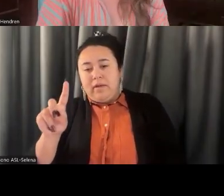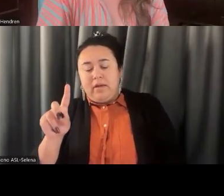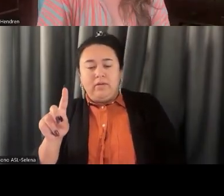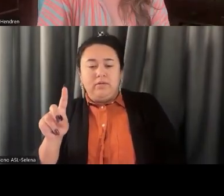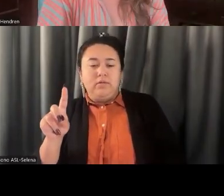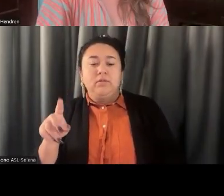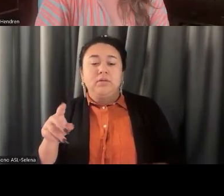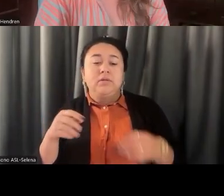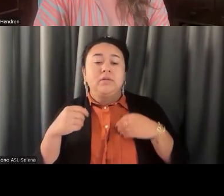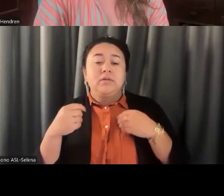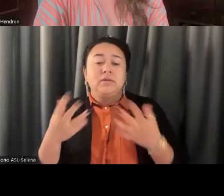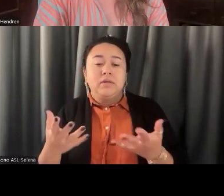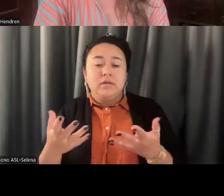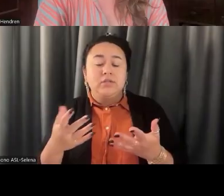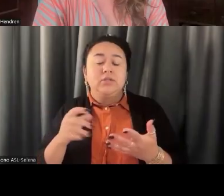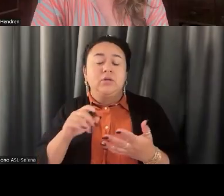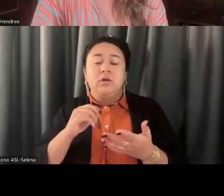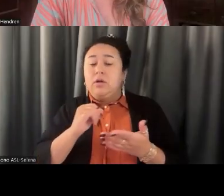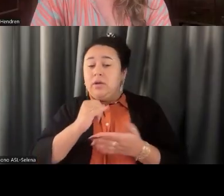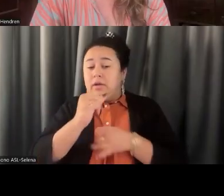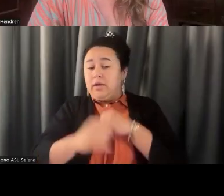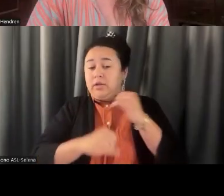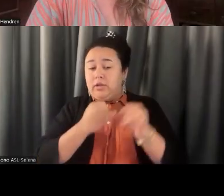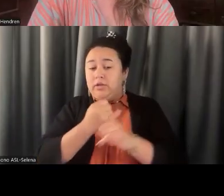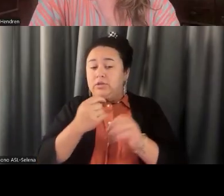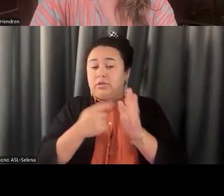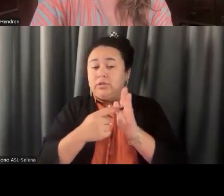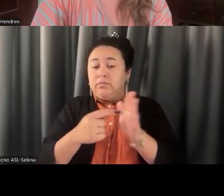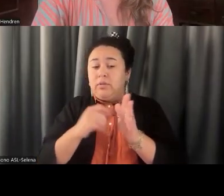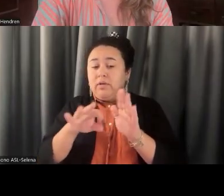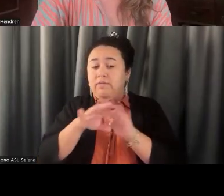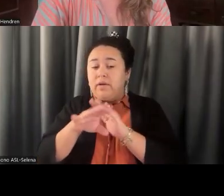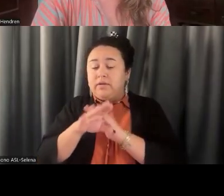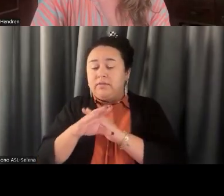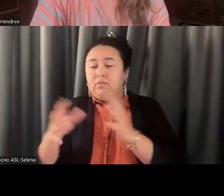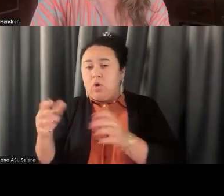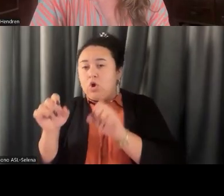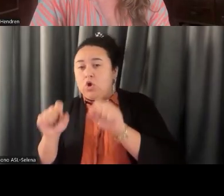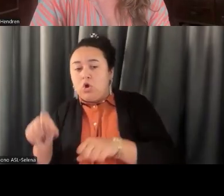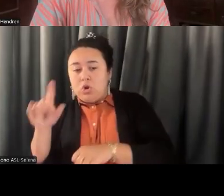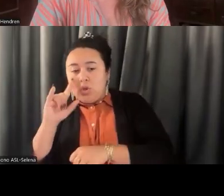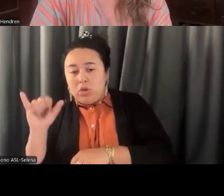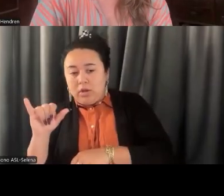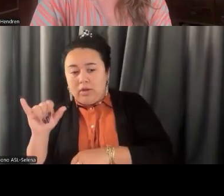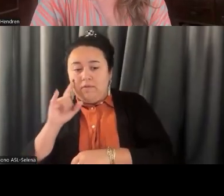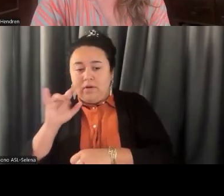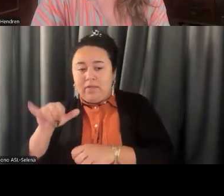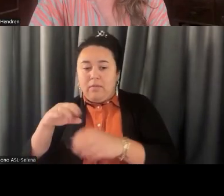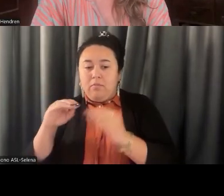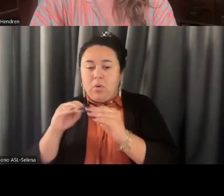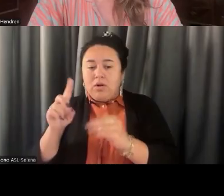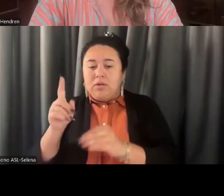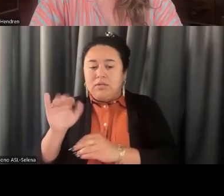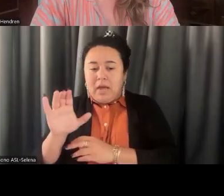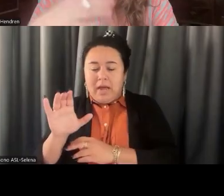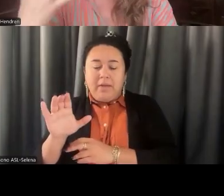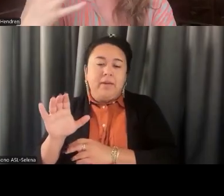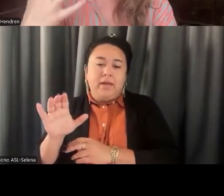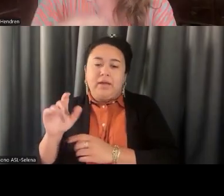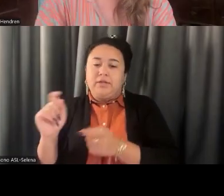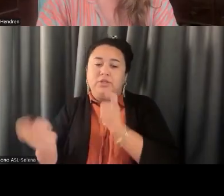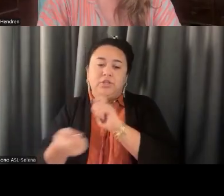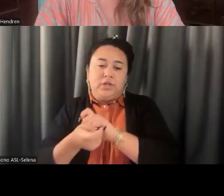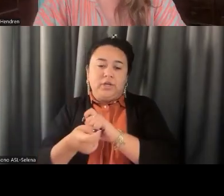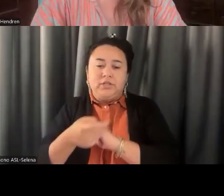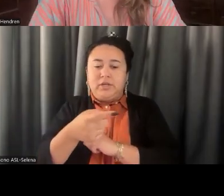provision of the International Symbol of Access in the light of what could be done in terms of that dynamism? So I've got an image here of the